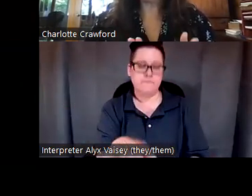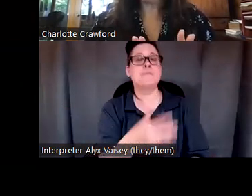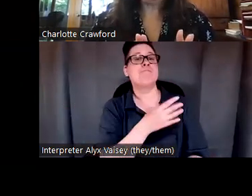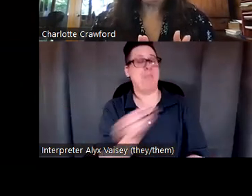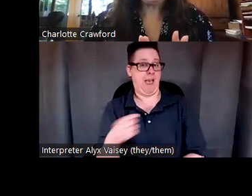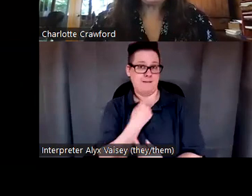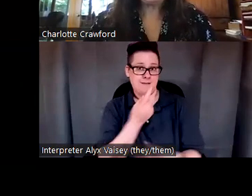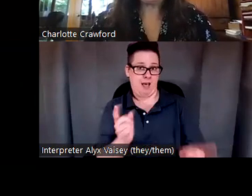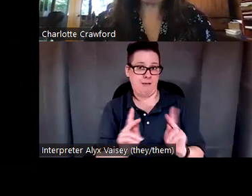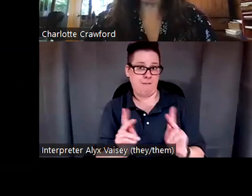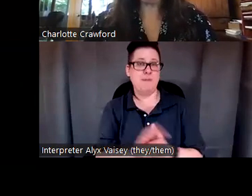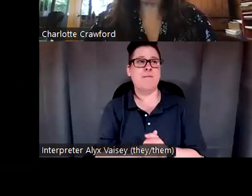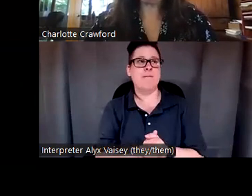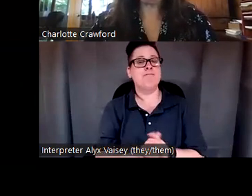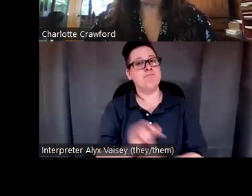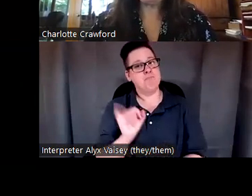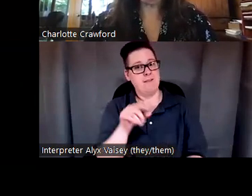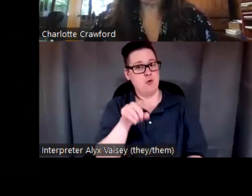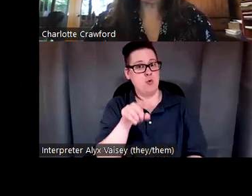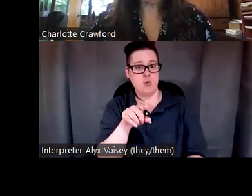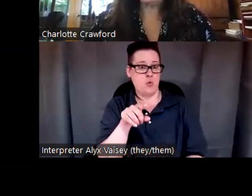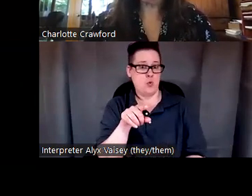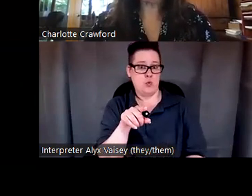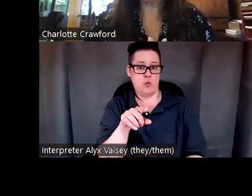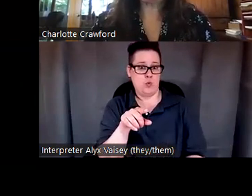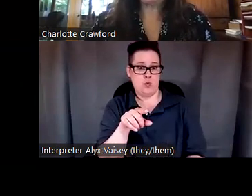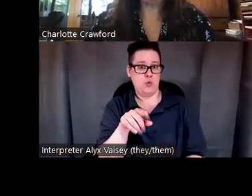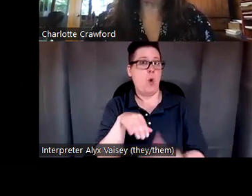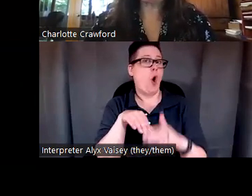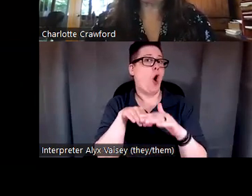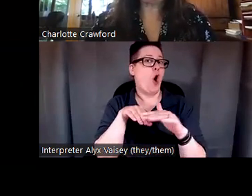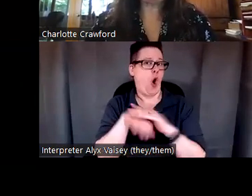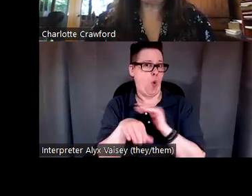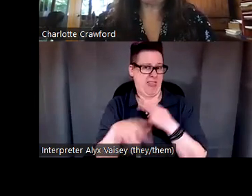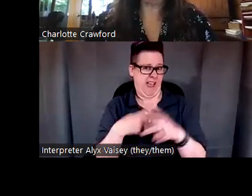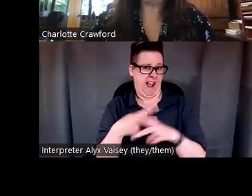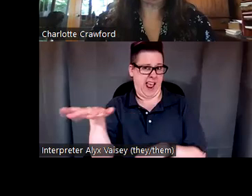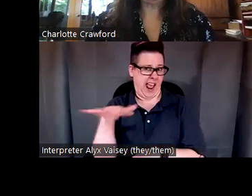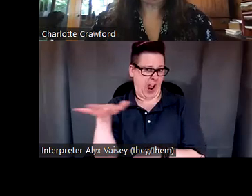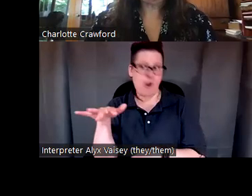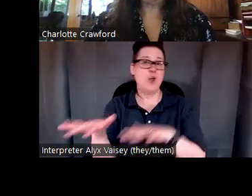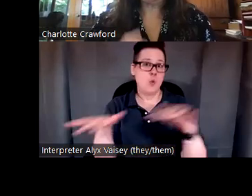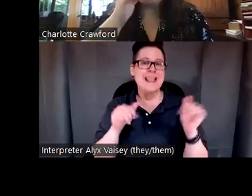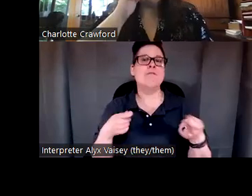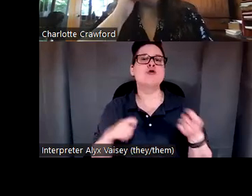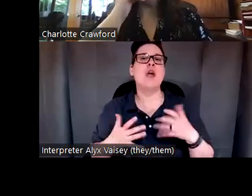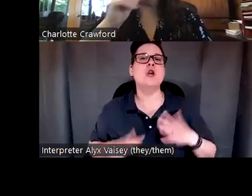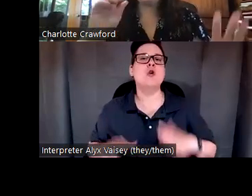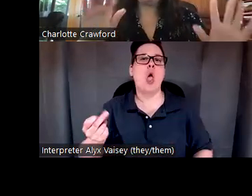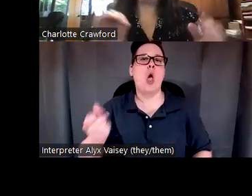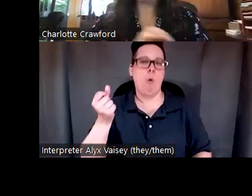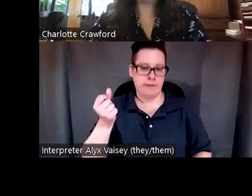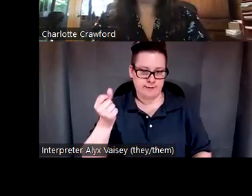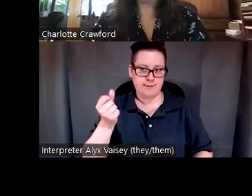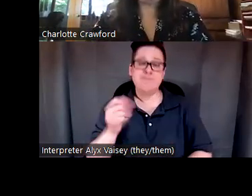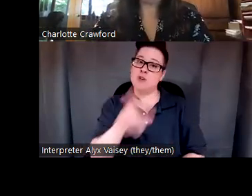people, if you go into something like that, change your clothes right away when you come out. And